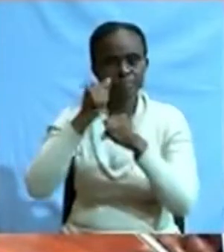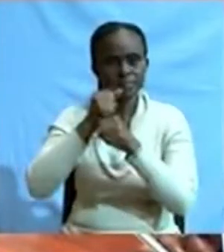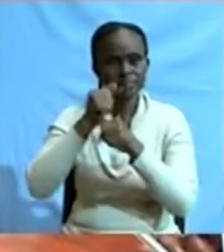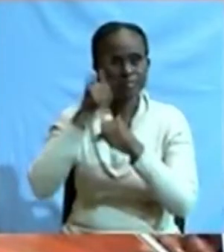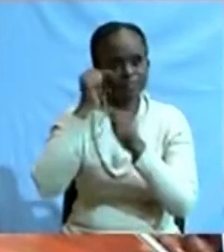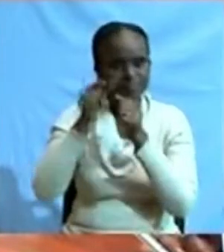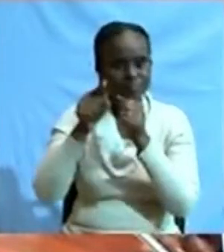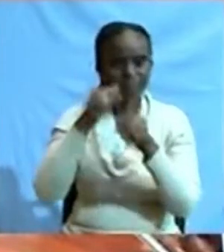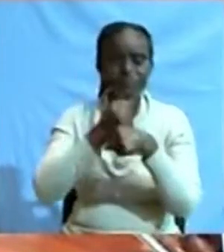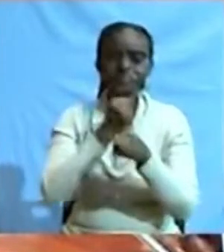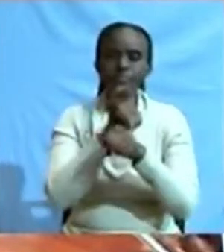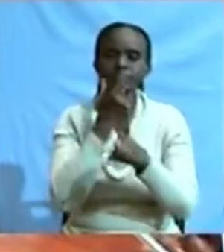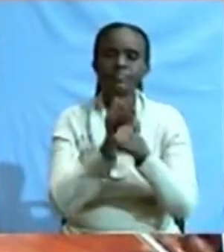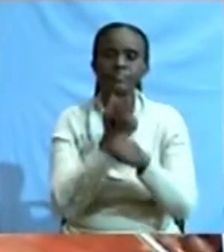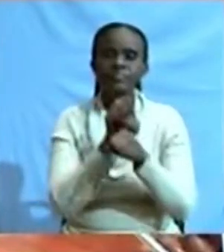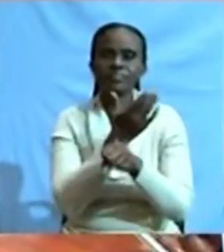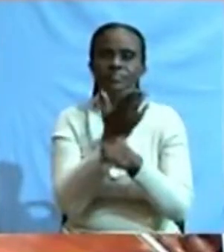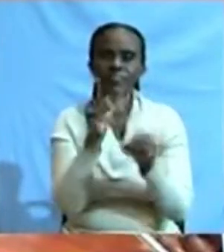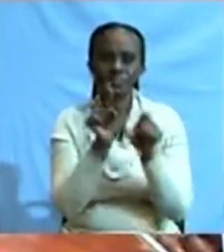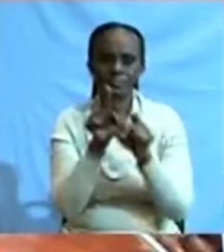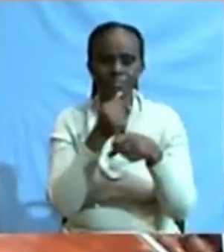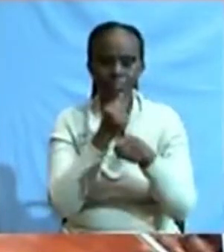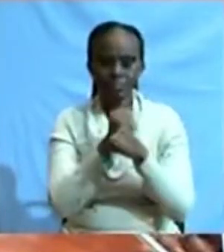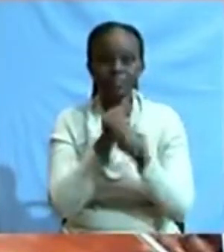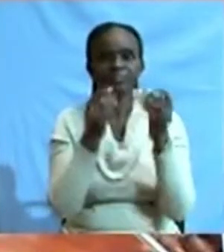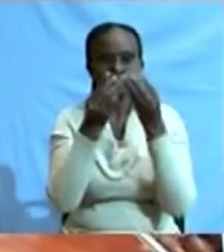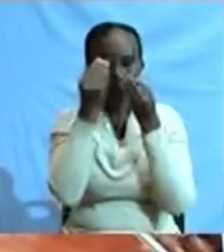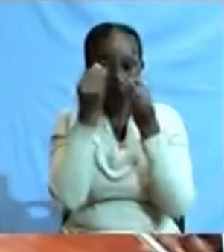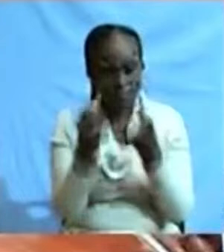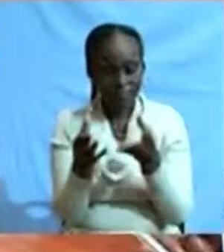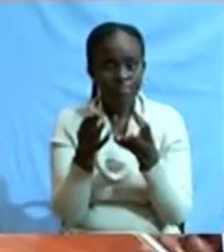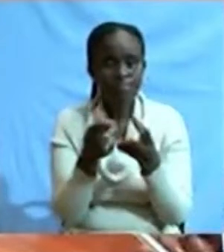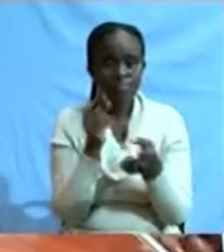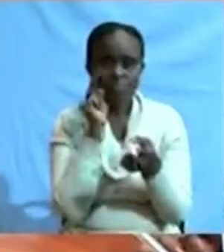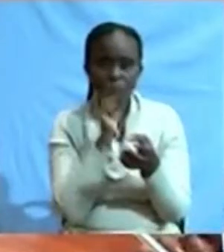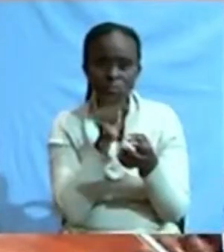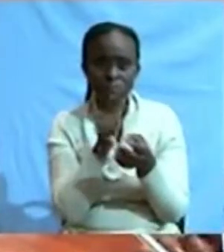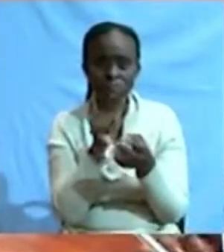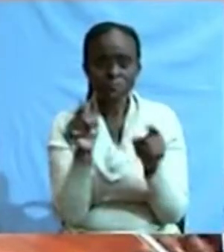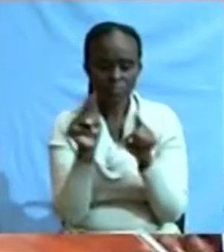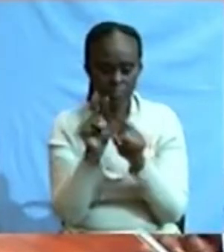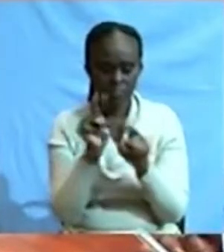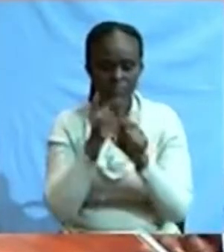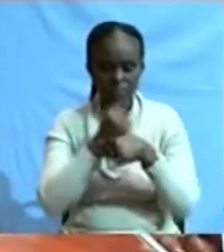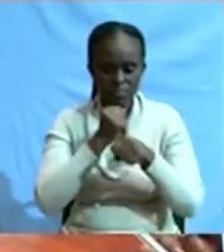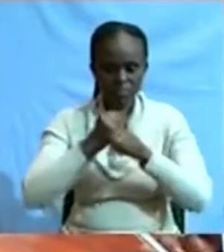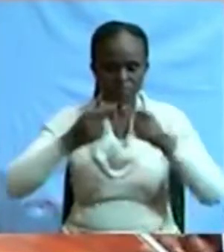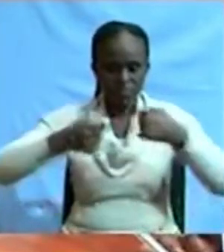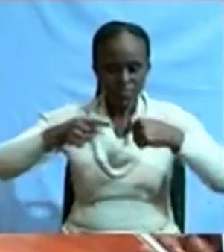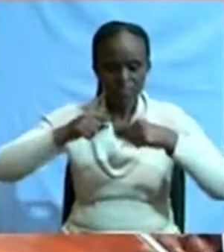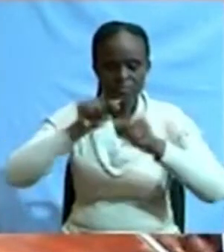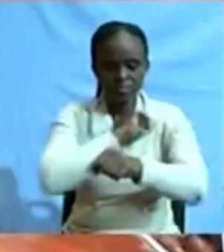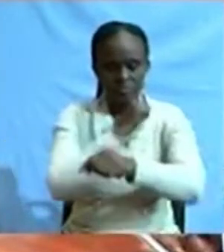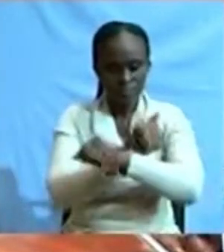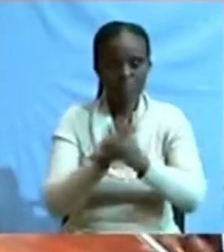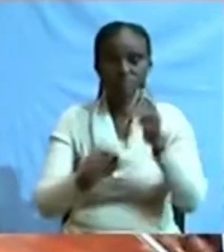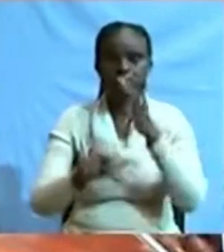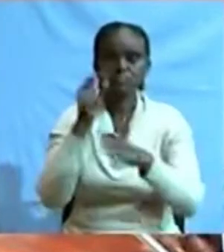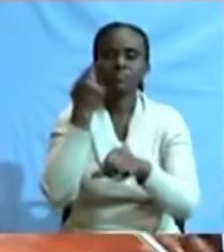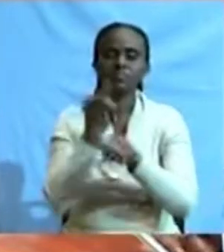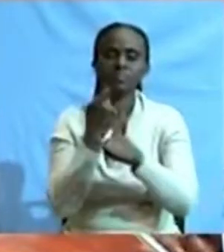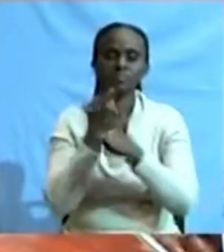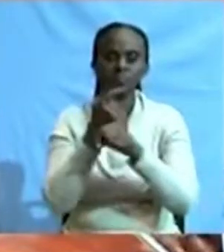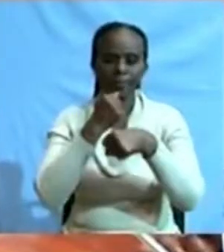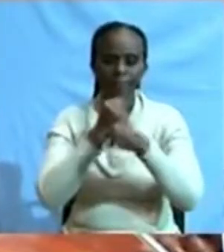thereby making it difficult to enforce compliance. This subsequently made the local authority to find it difficult to